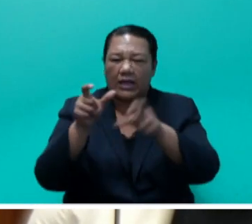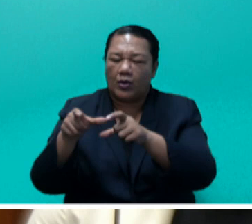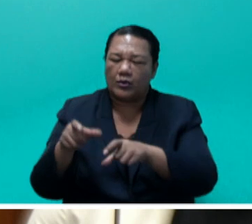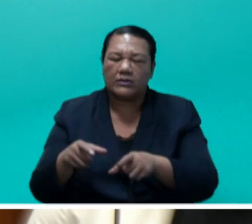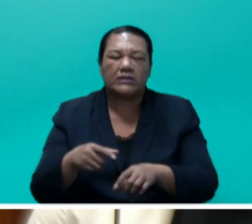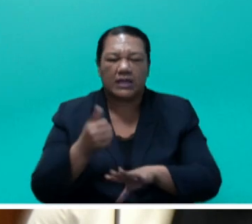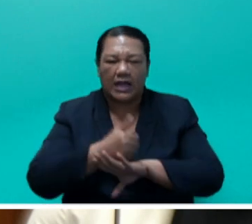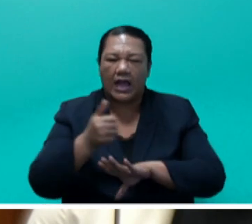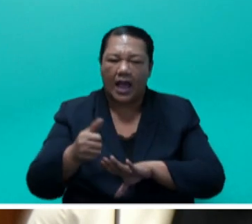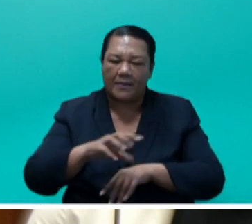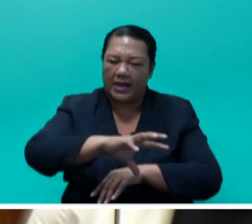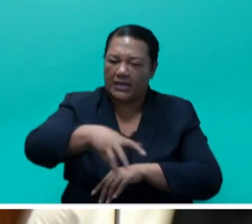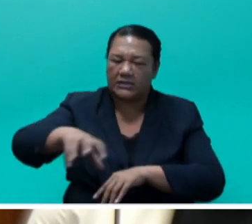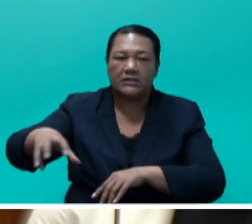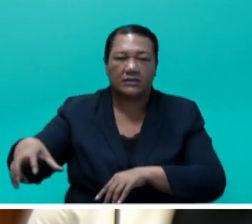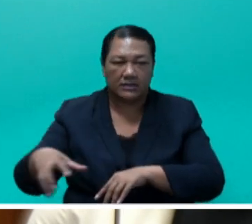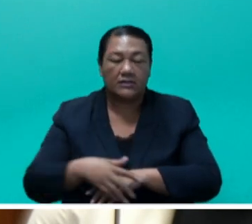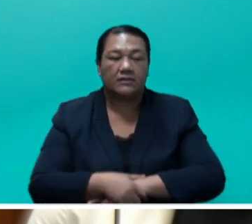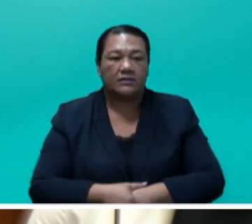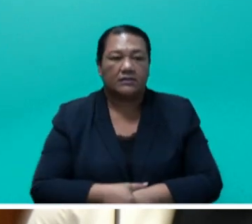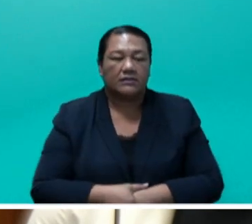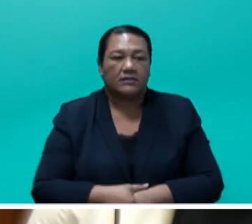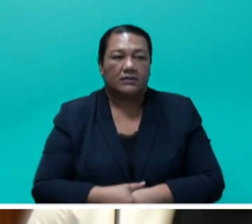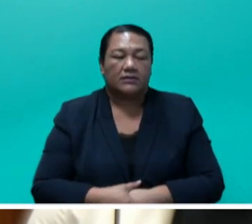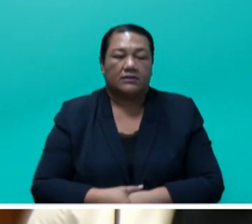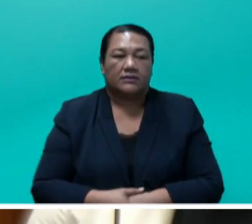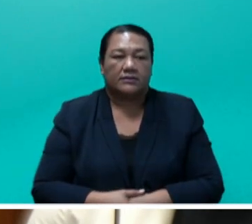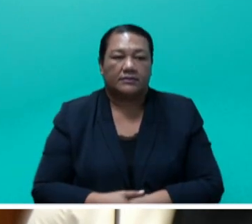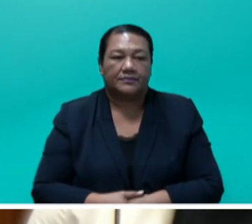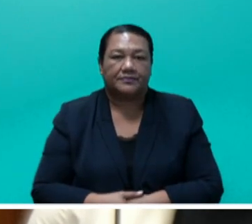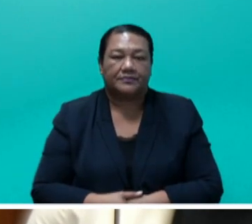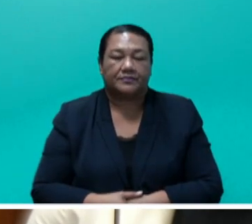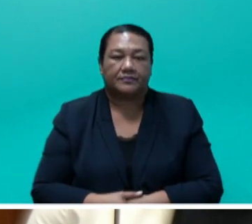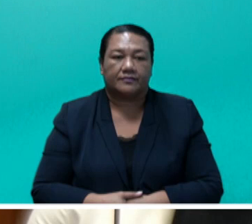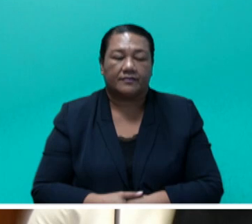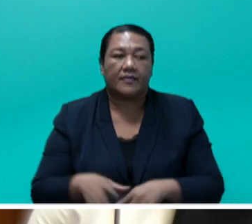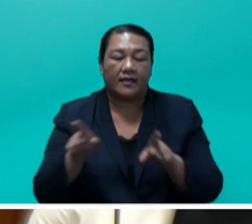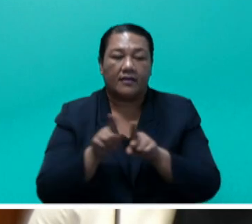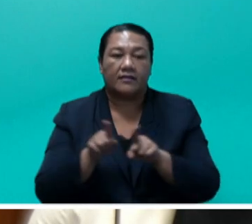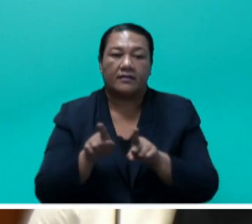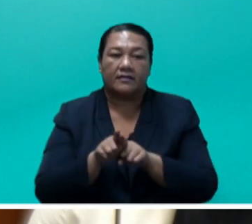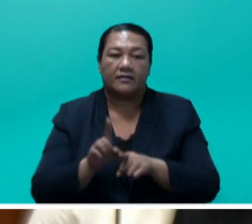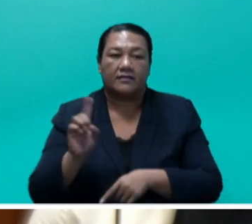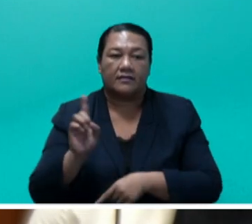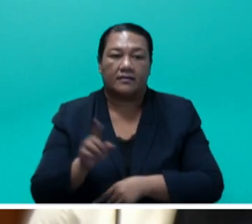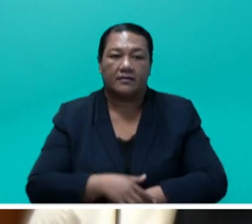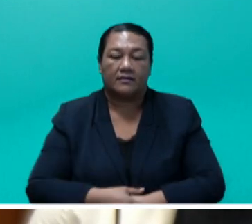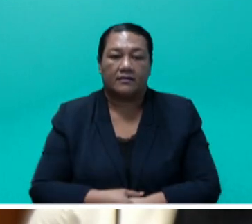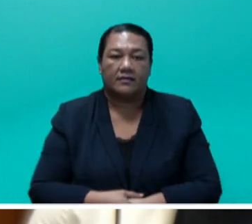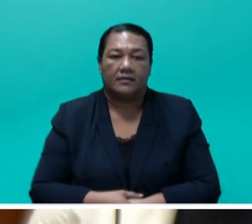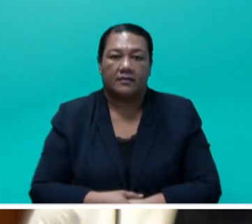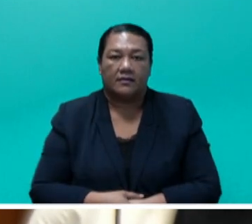our nursing cadre, which government had earlier endorsed, and likewise we will anticipate